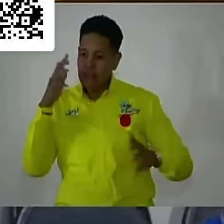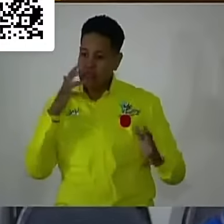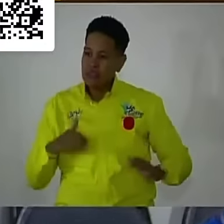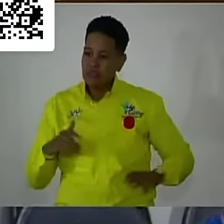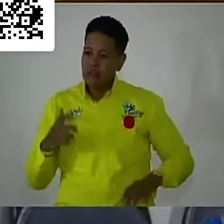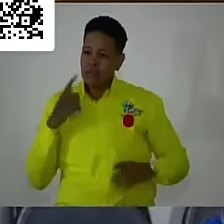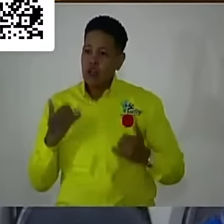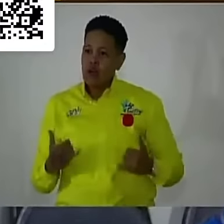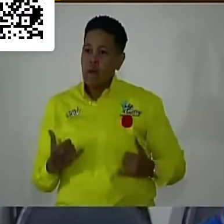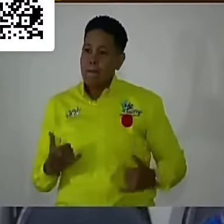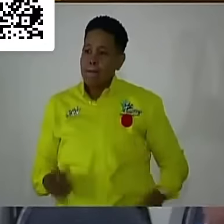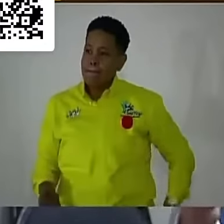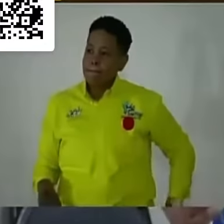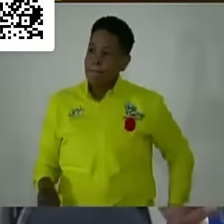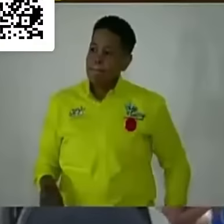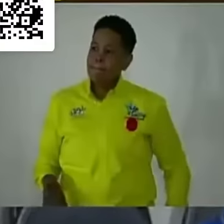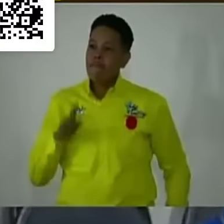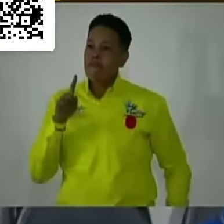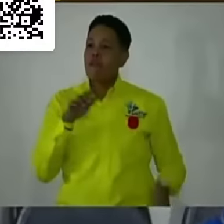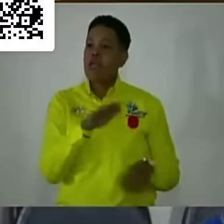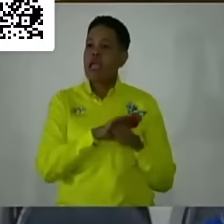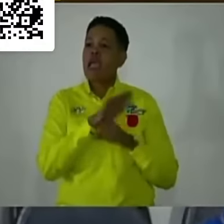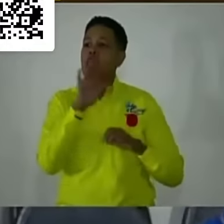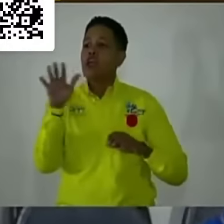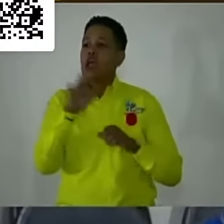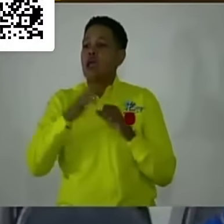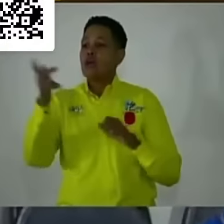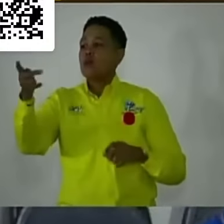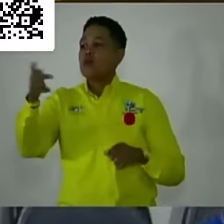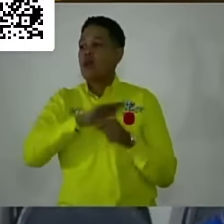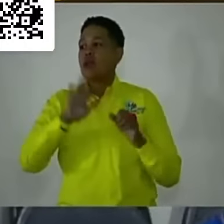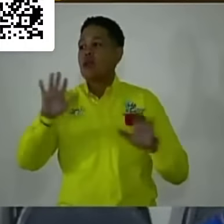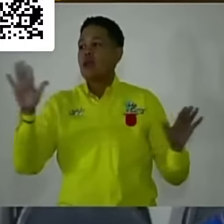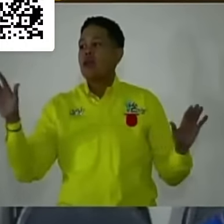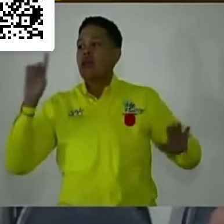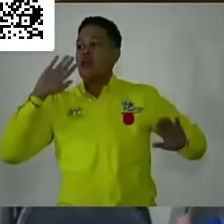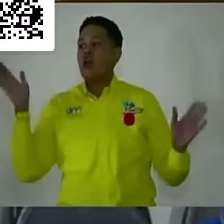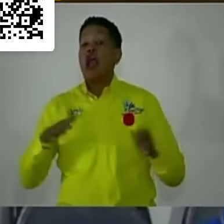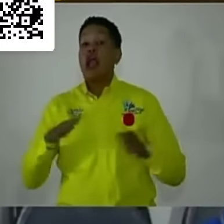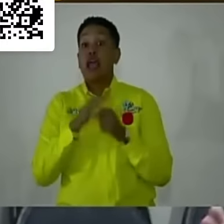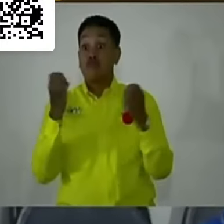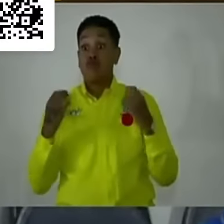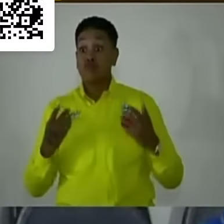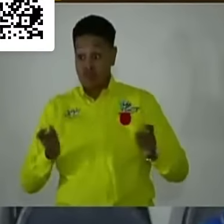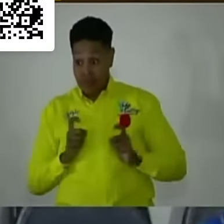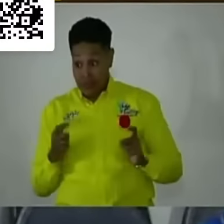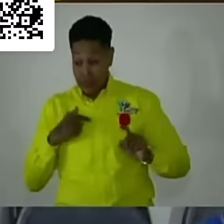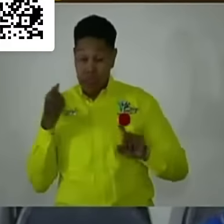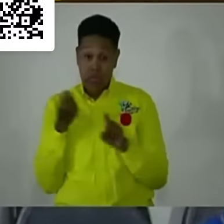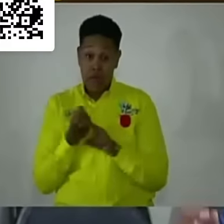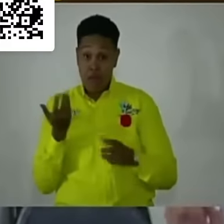now. Your area. Yeah, so all the areas that have been